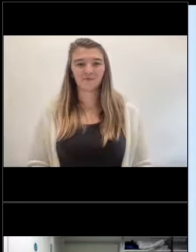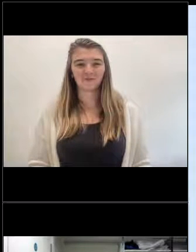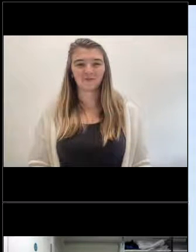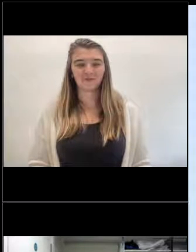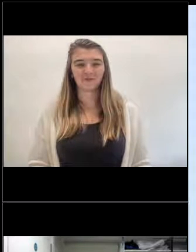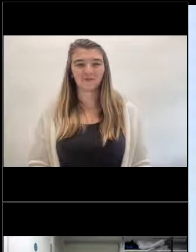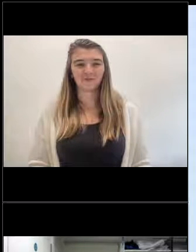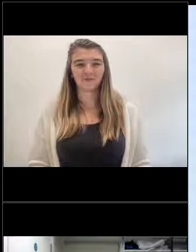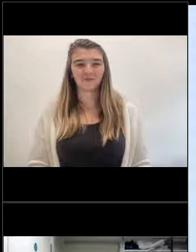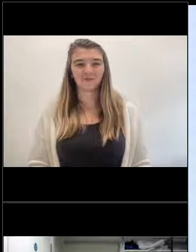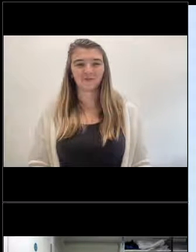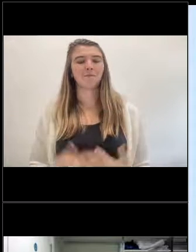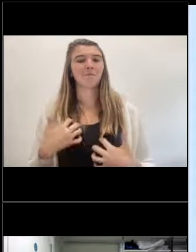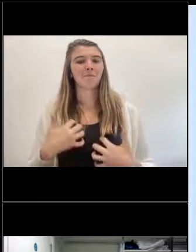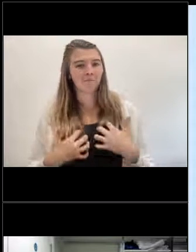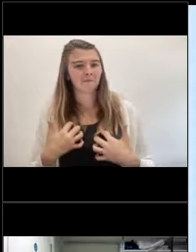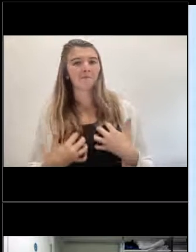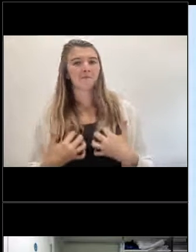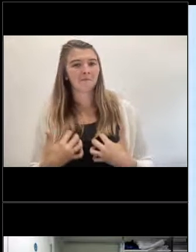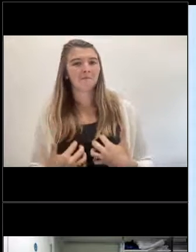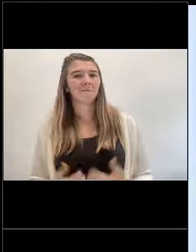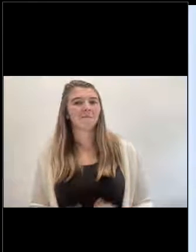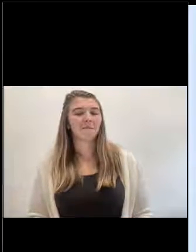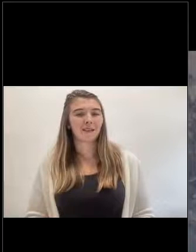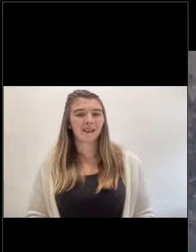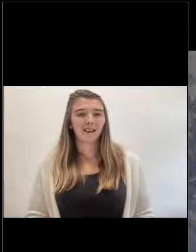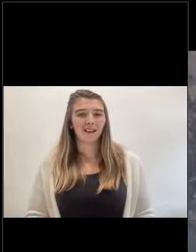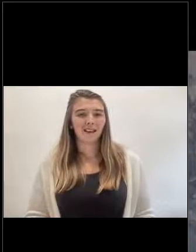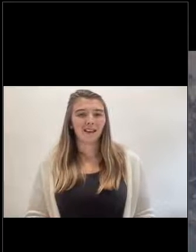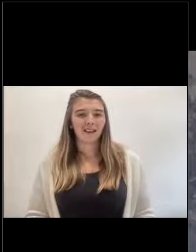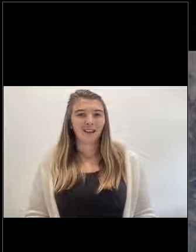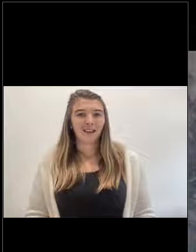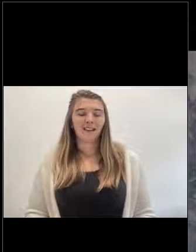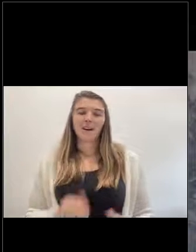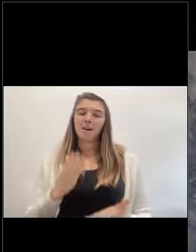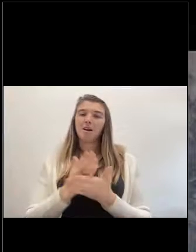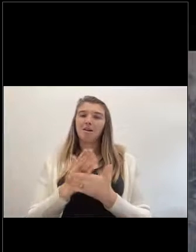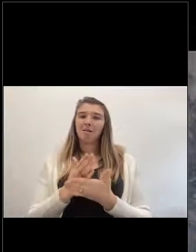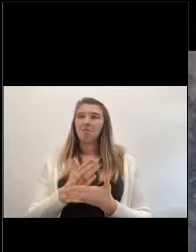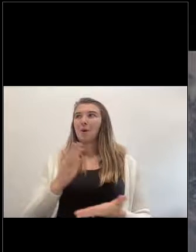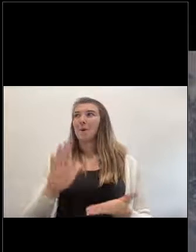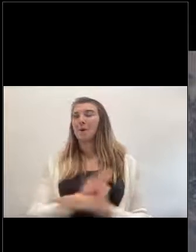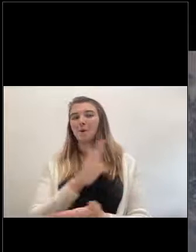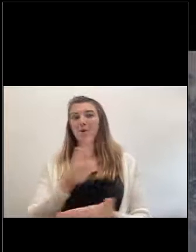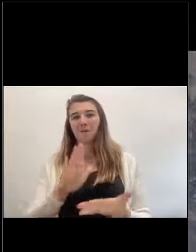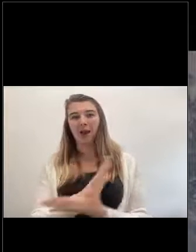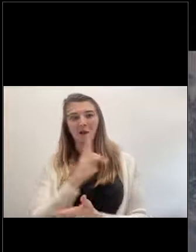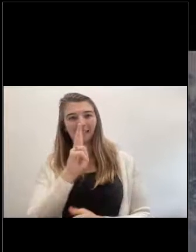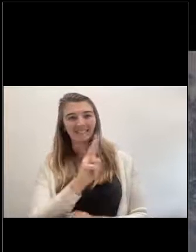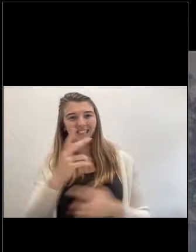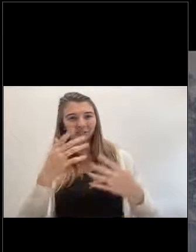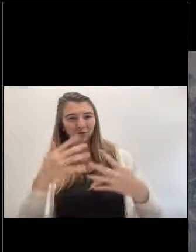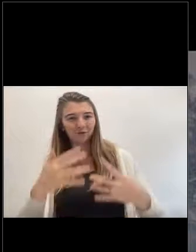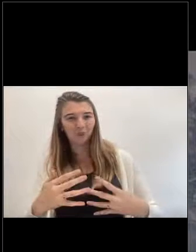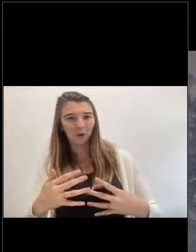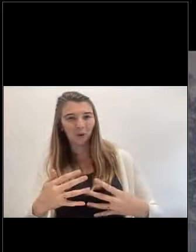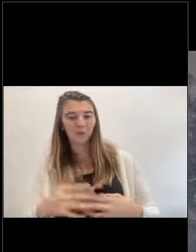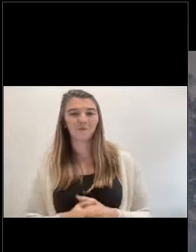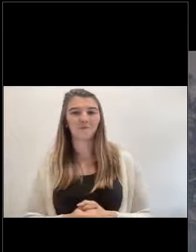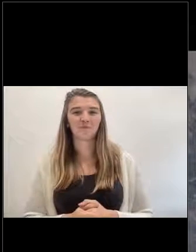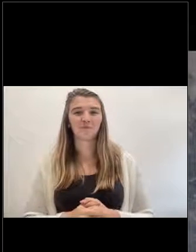Very interesting. Okay, back to you, Tanya. I'm actually delighted to see this result, and I'm hoping to chat to you